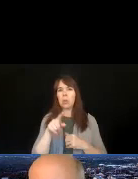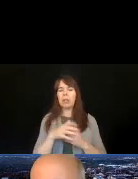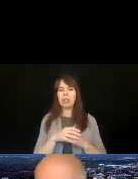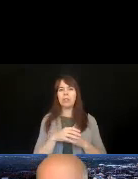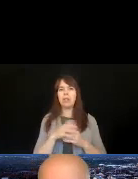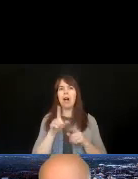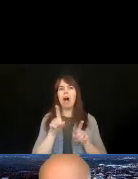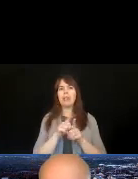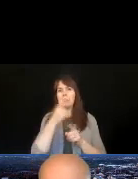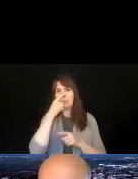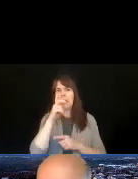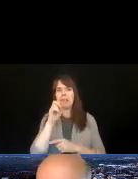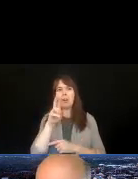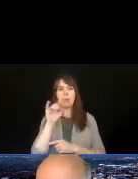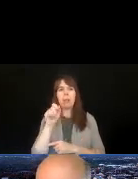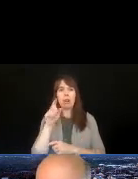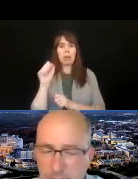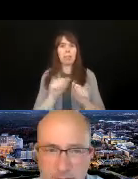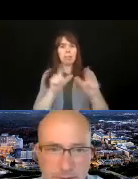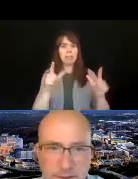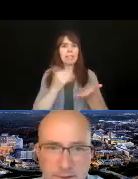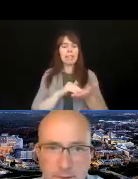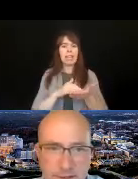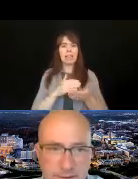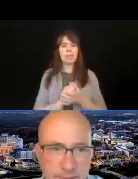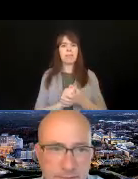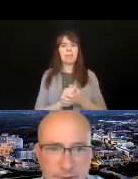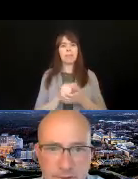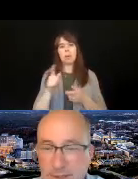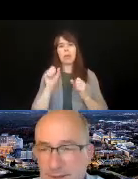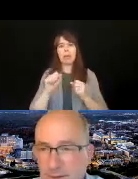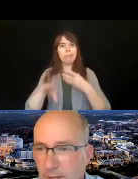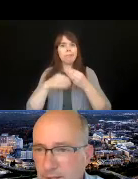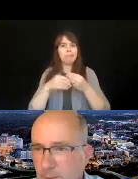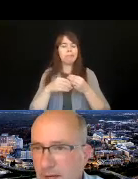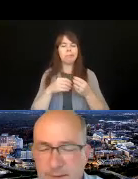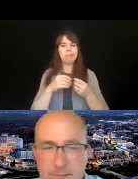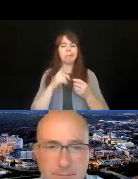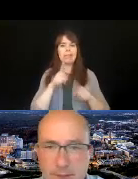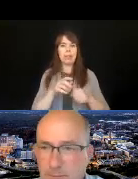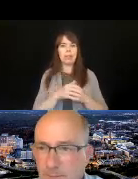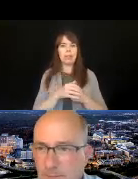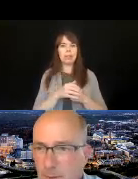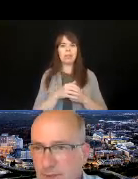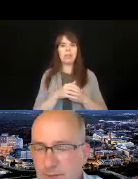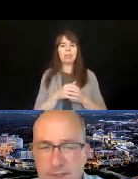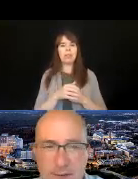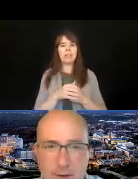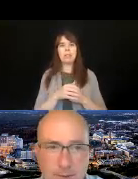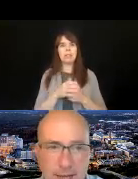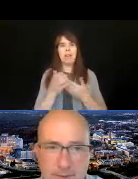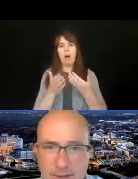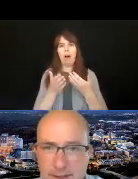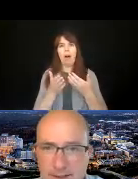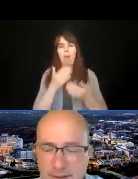Dr. Miller to pop in if he's available to see if he wants to field this one. It's a question we've gotten, almost every town